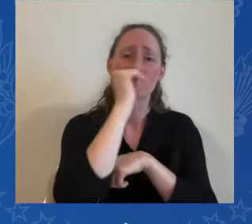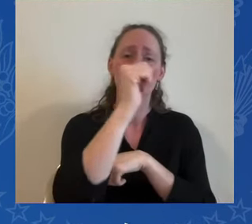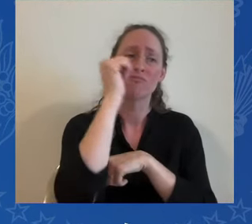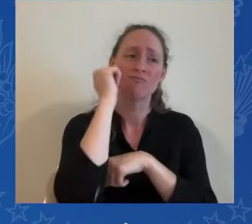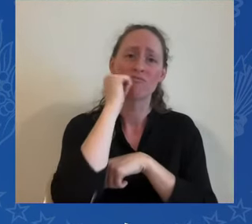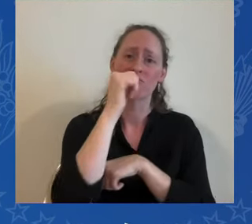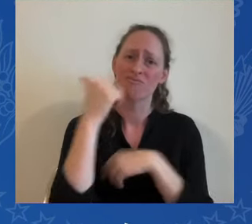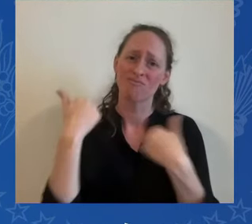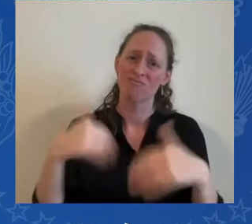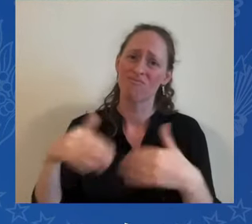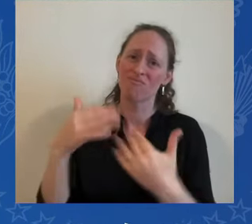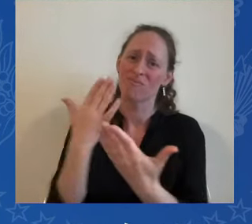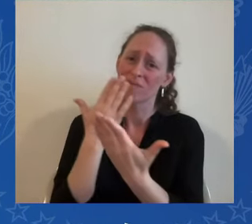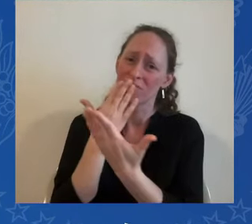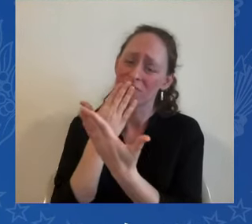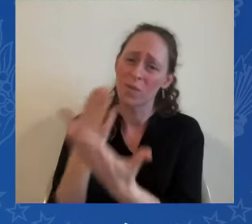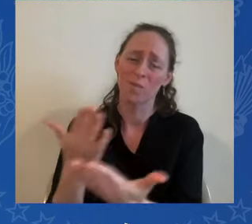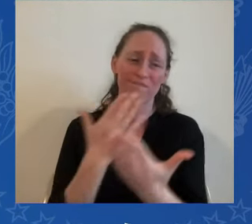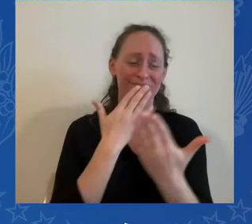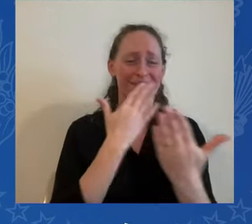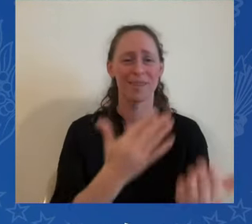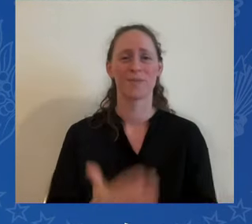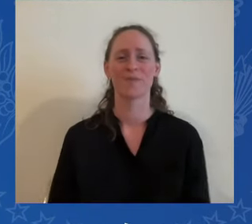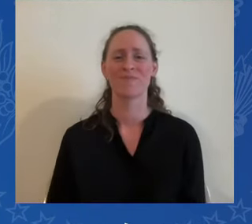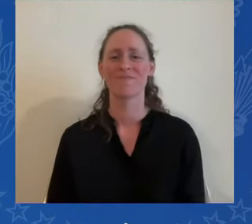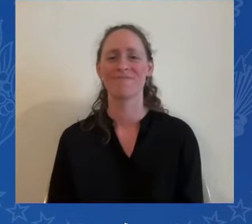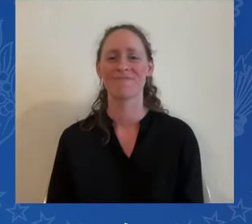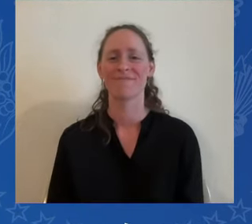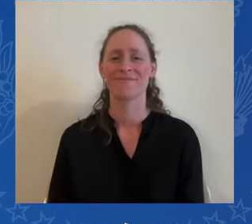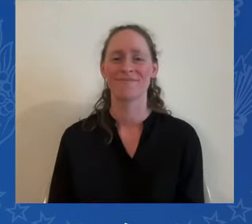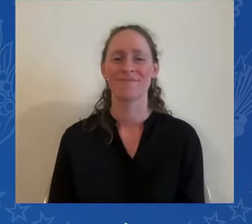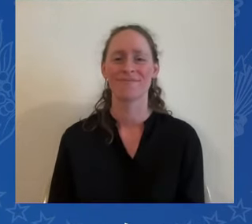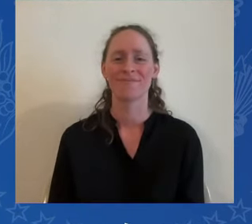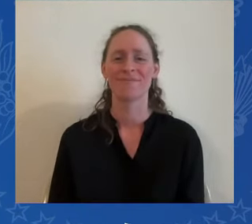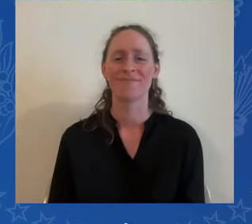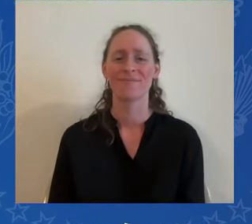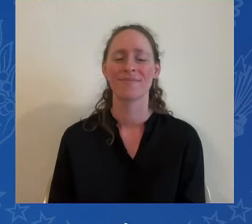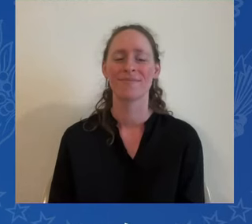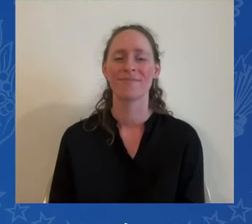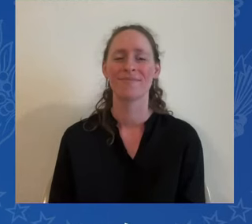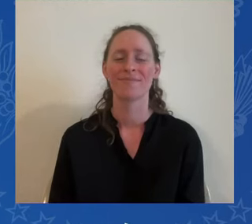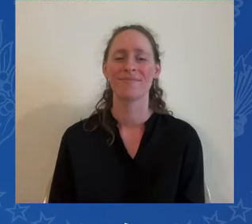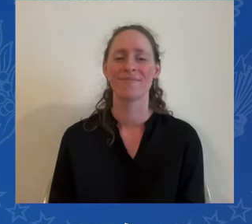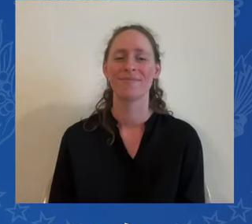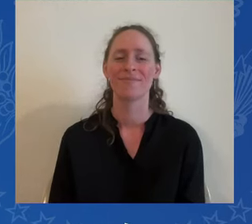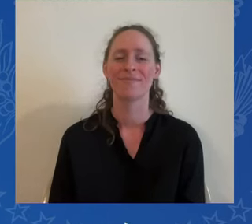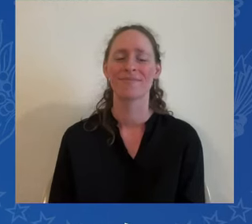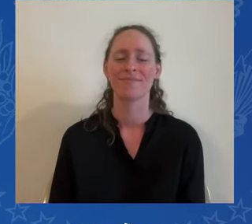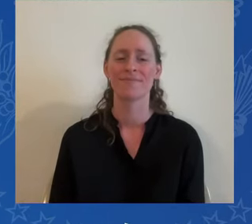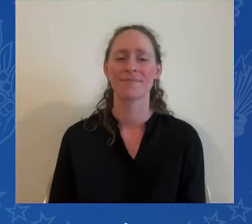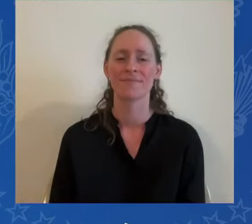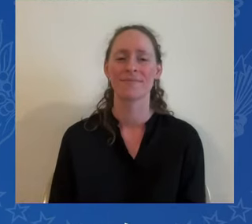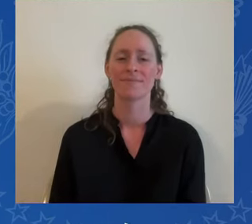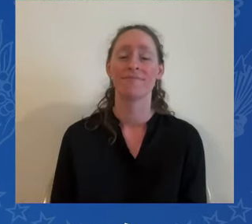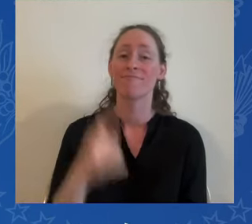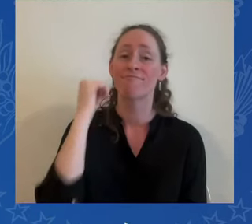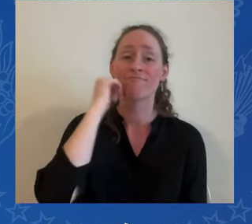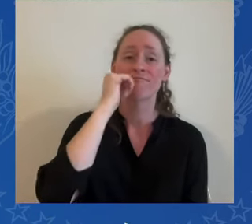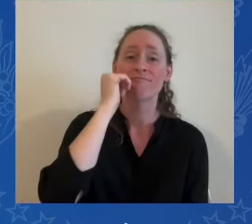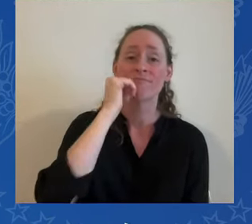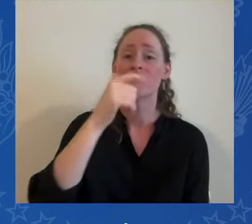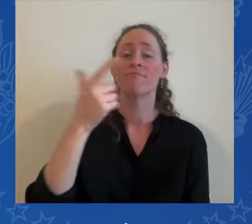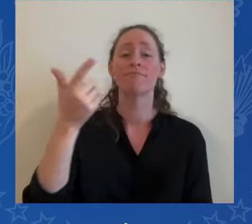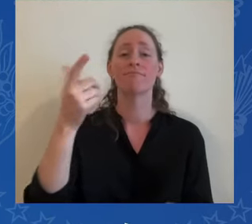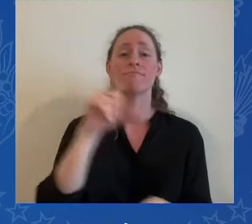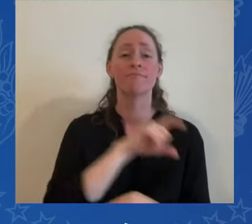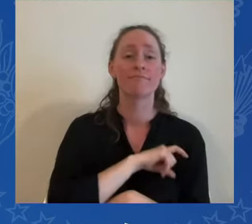Every day in communities across the country, law enforcement officers, firefighters, and emergency services officers are